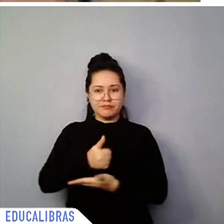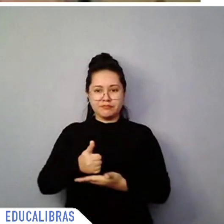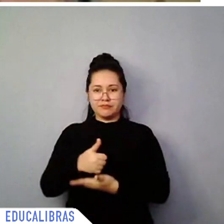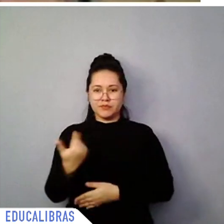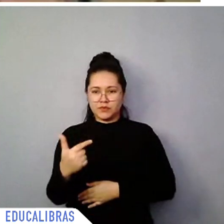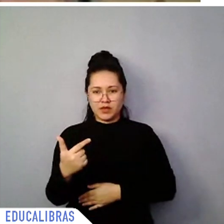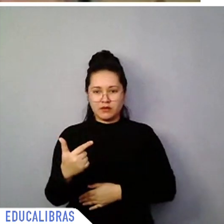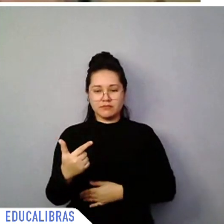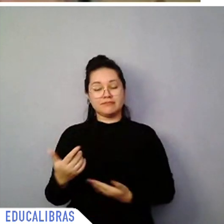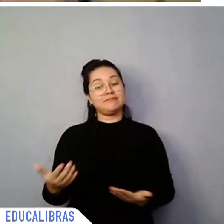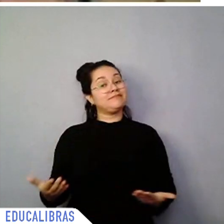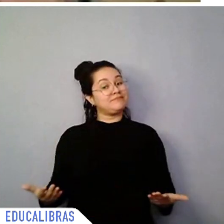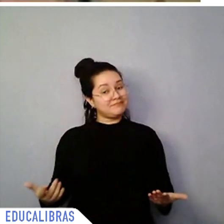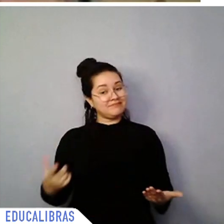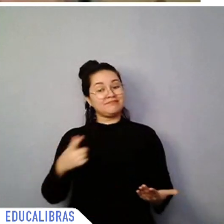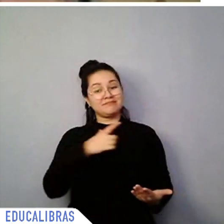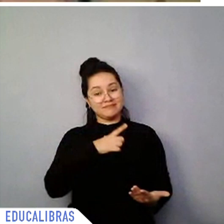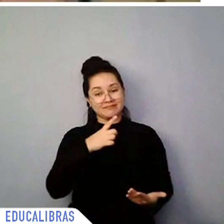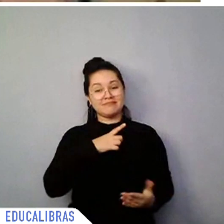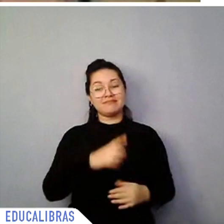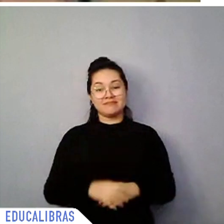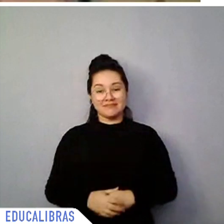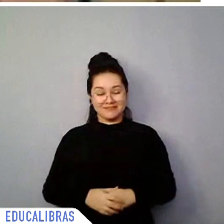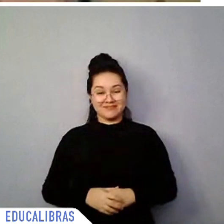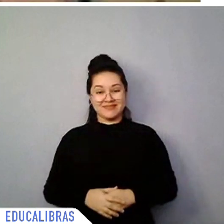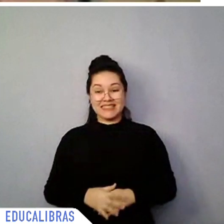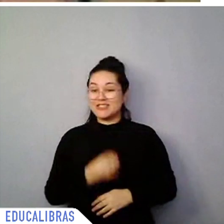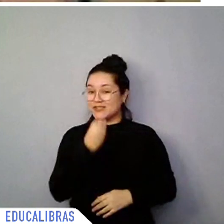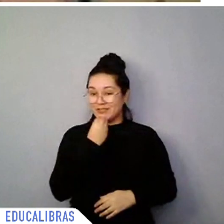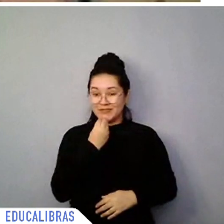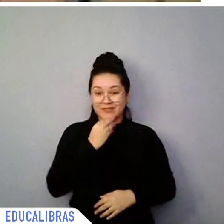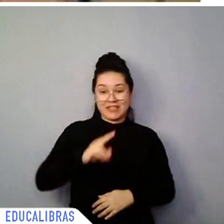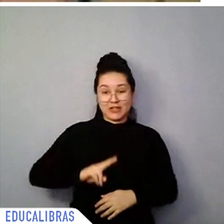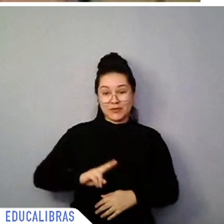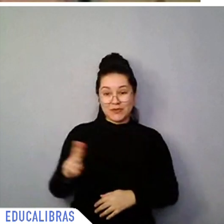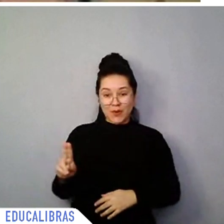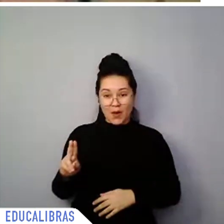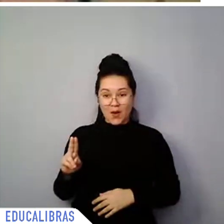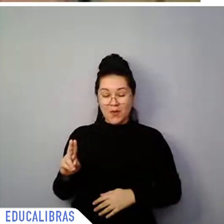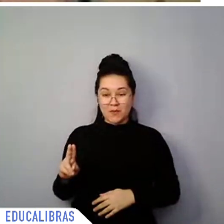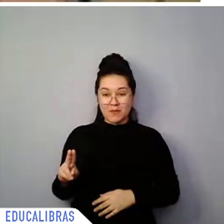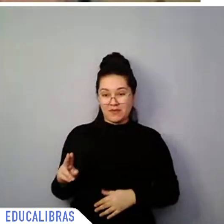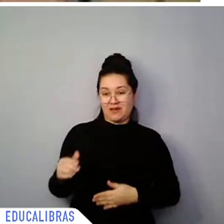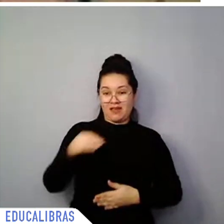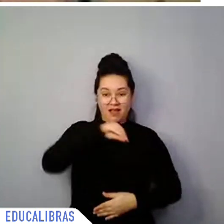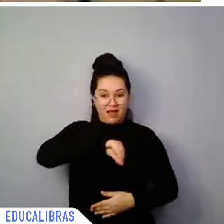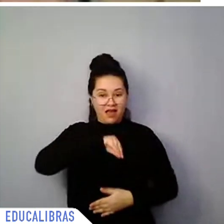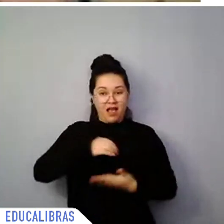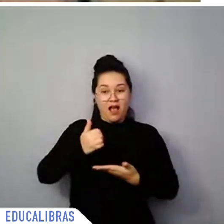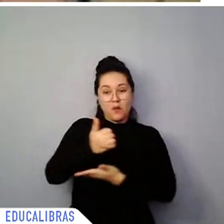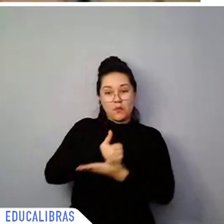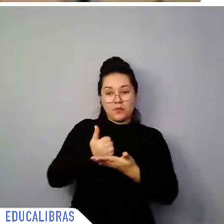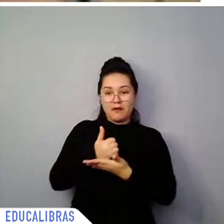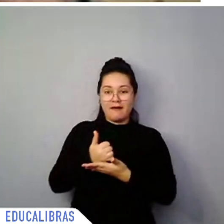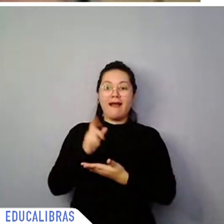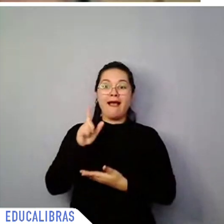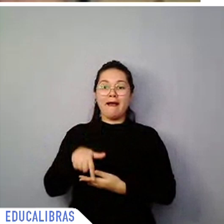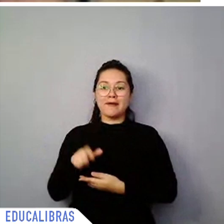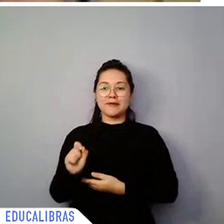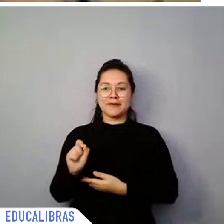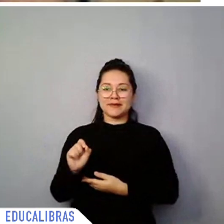But the law that defines, or when you talk about basic income, we should name